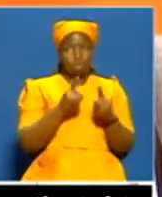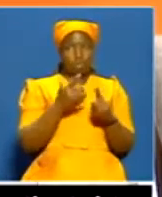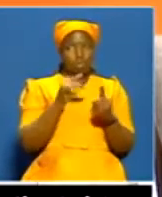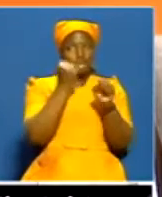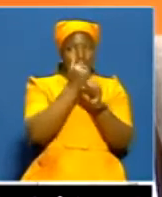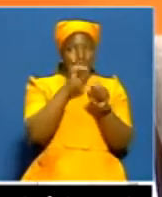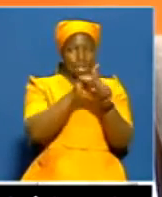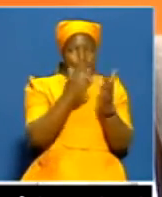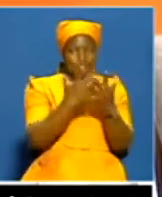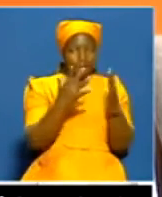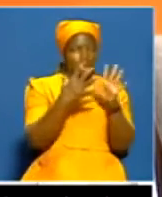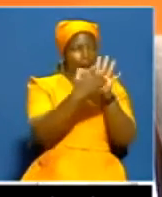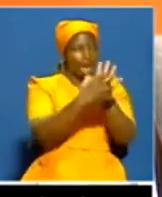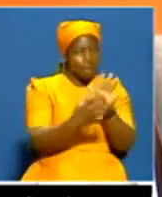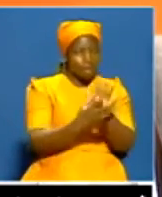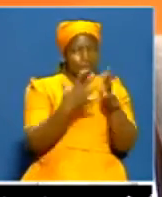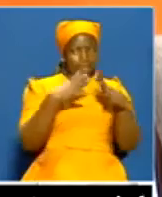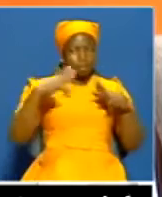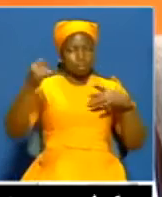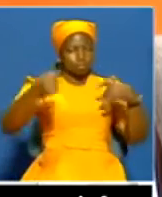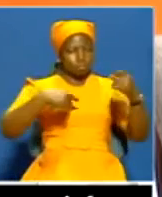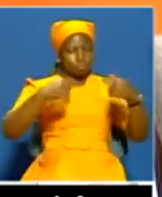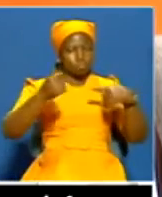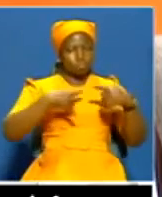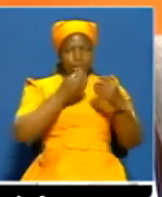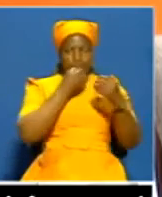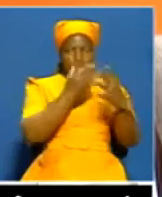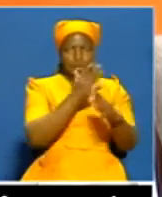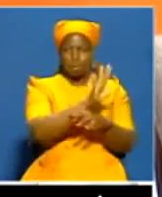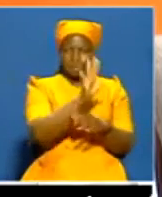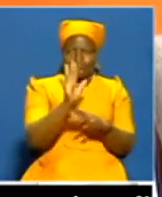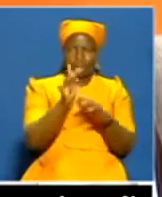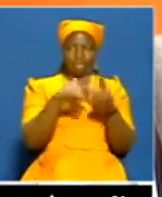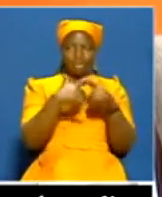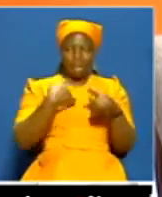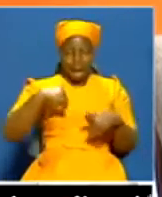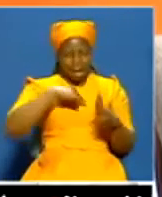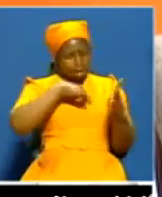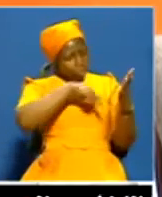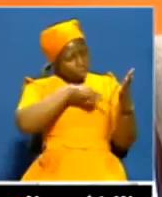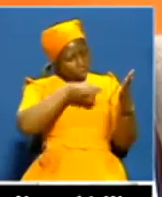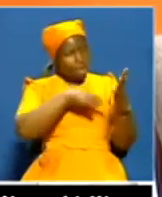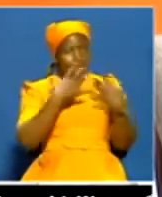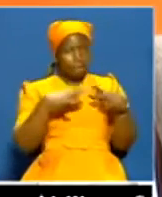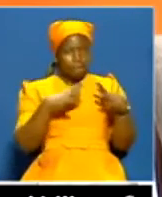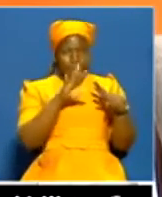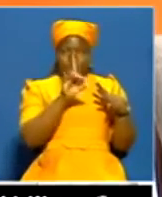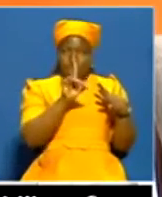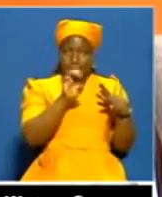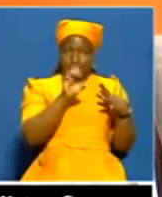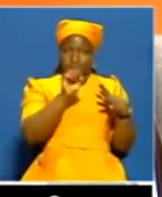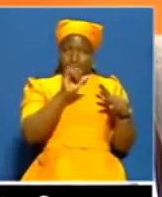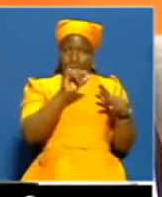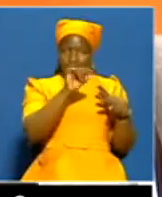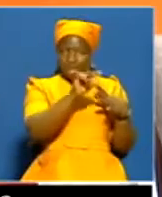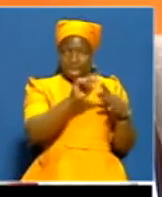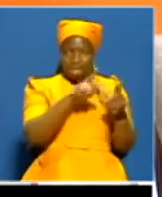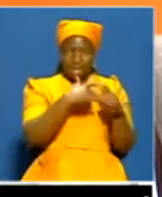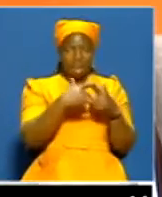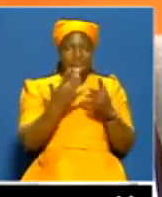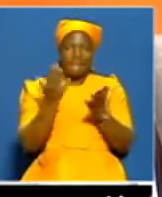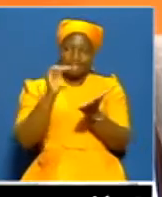information, were able to go through the process of going through the designs that that people had sent. And finally, we took it up for public voting again.